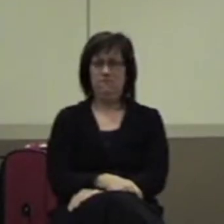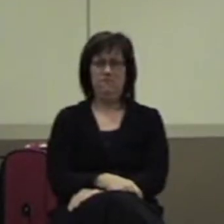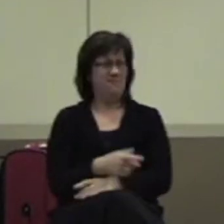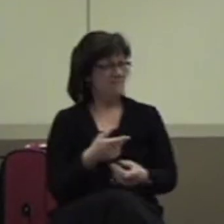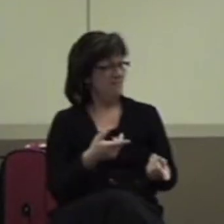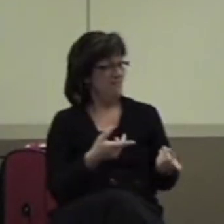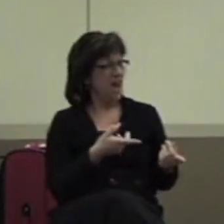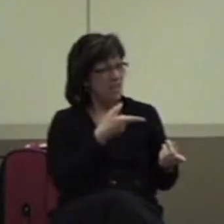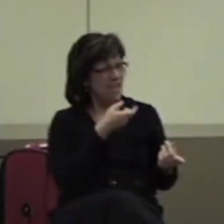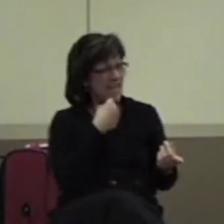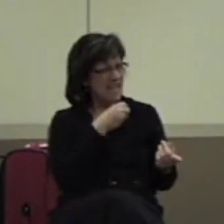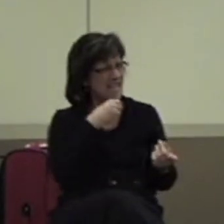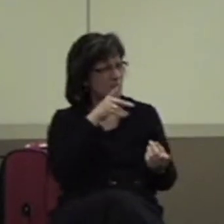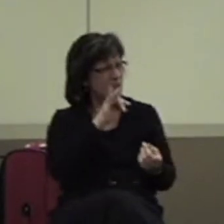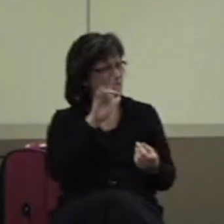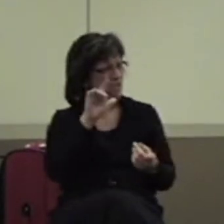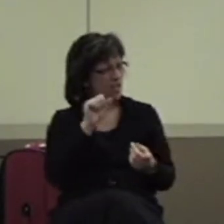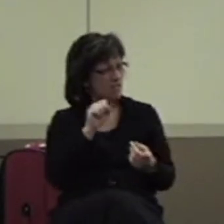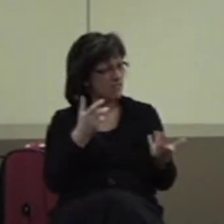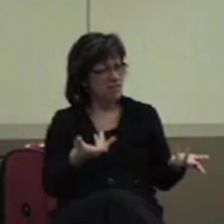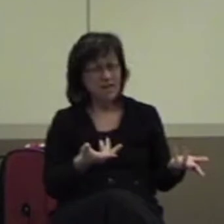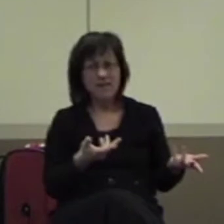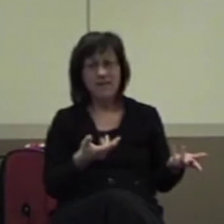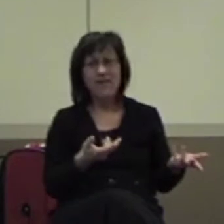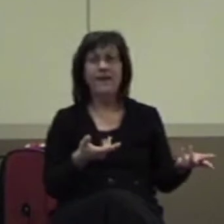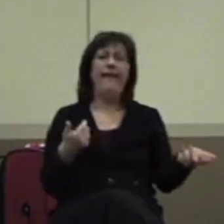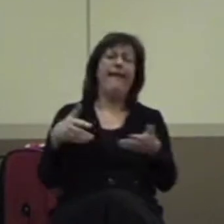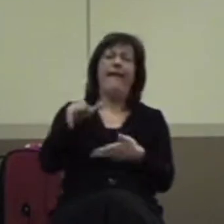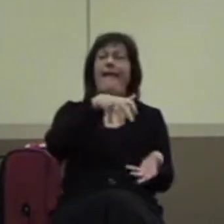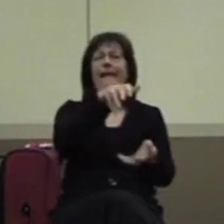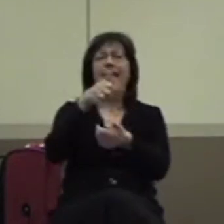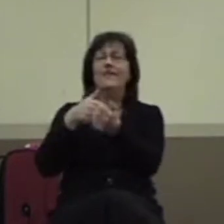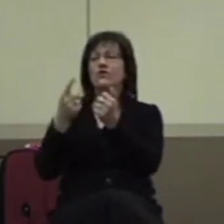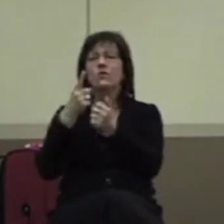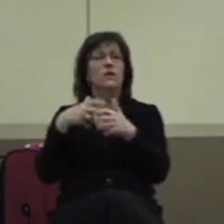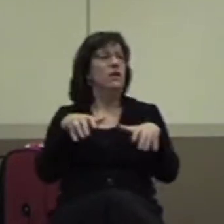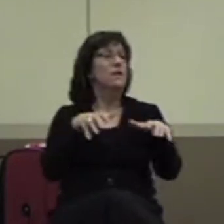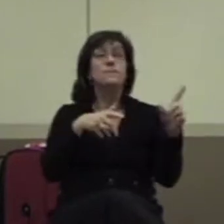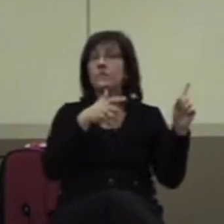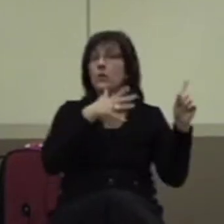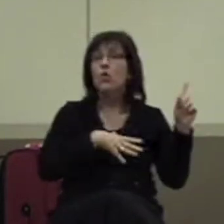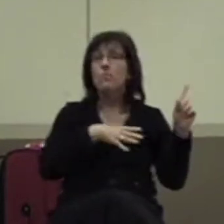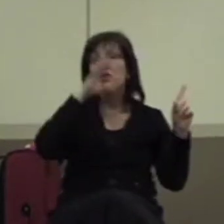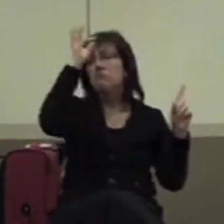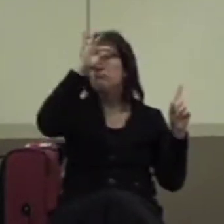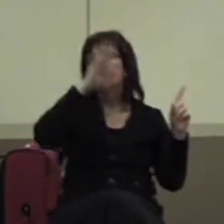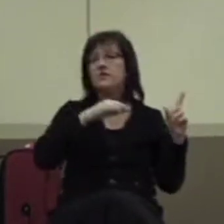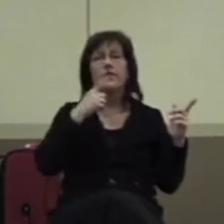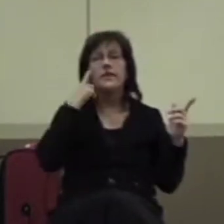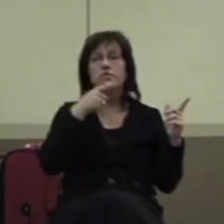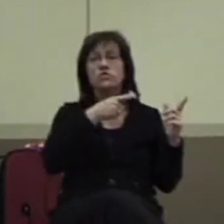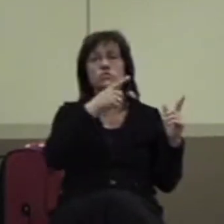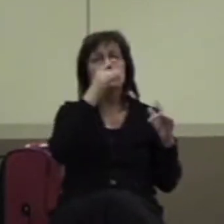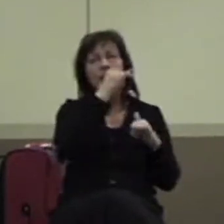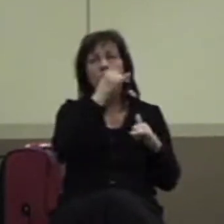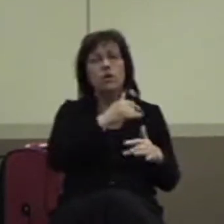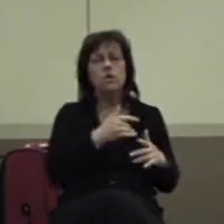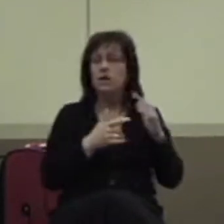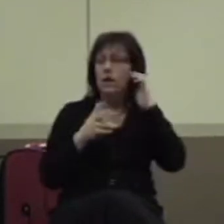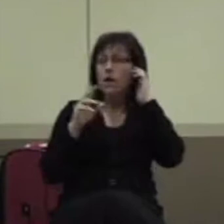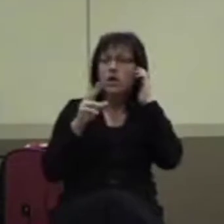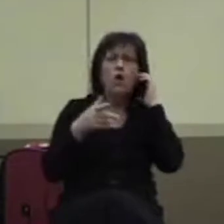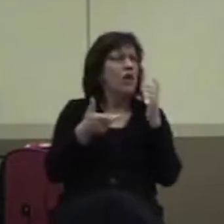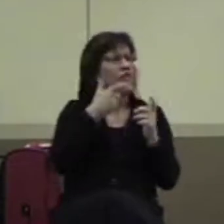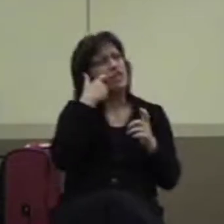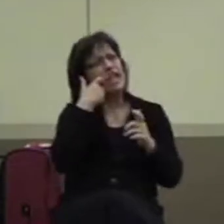they eating the pencils?" And everybody in the audience said, "She has no idea." She said,